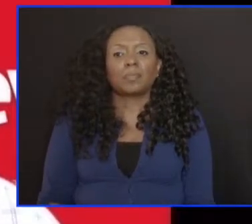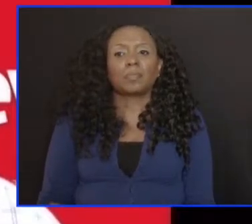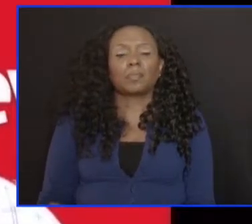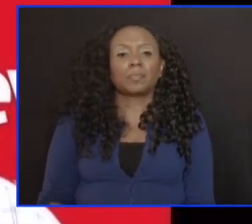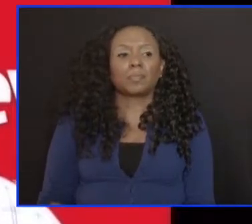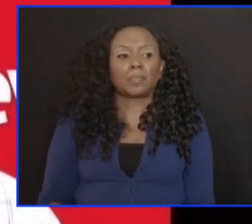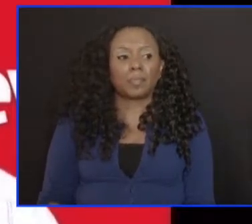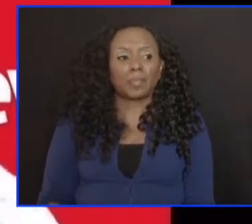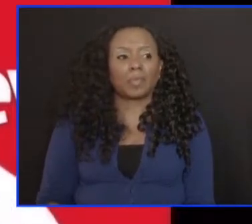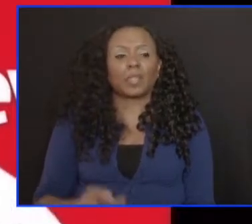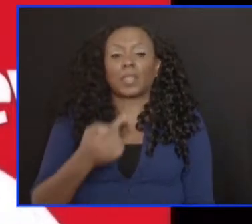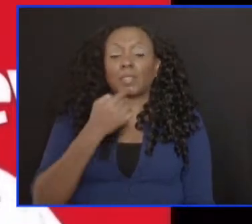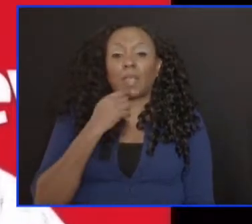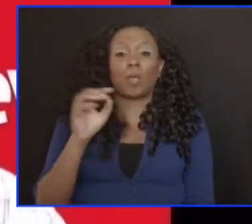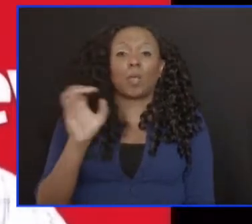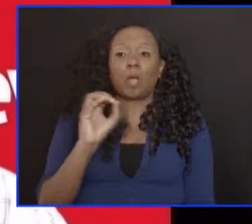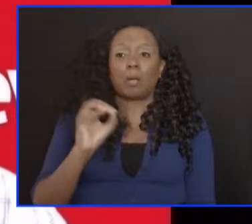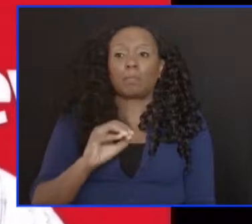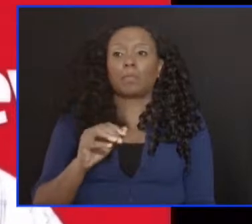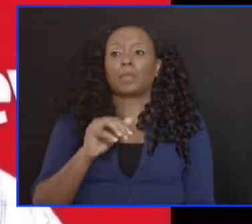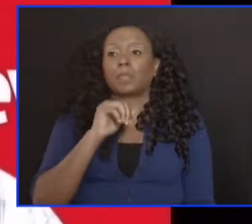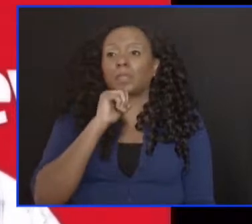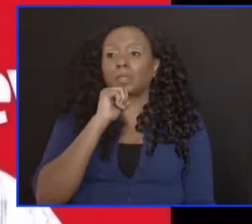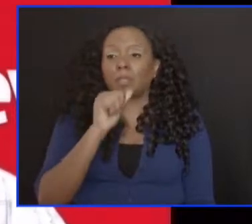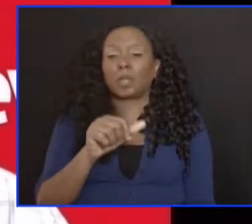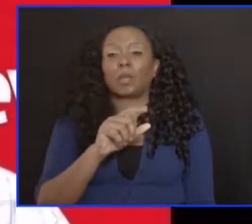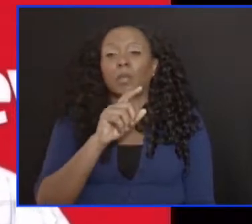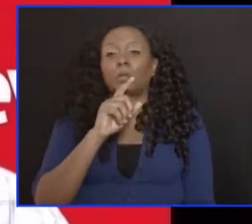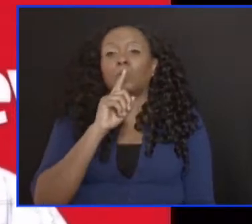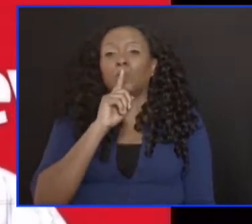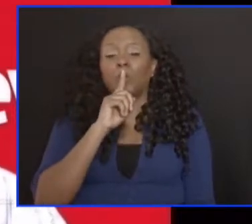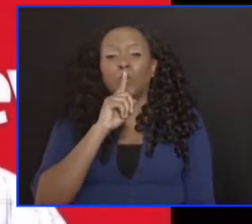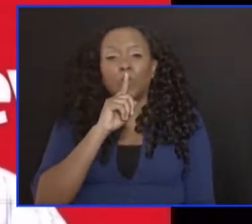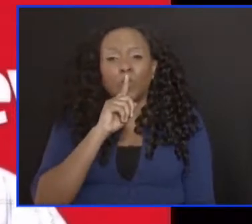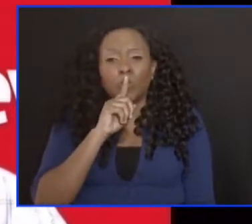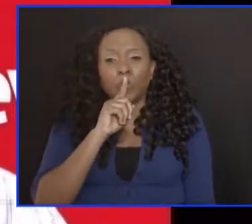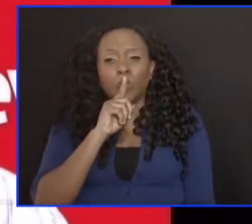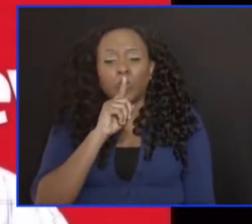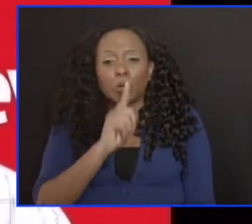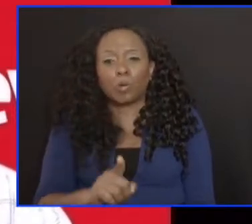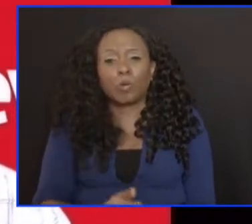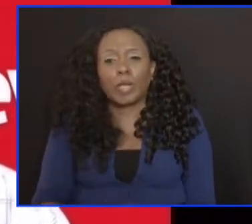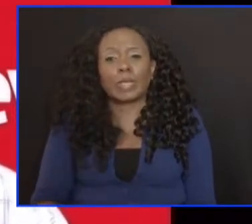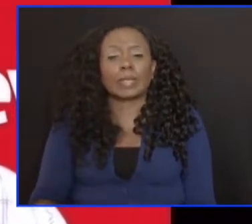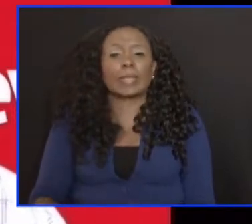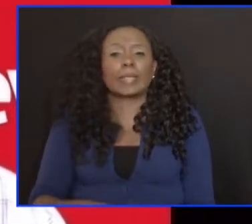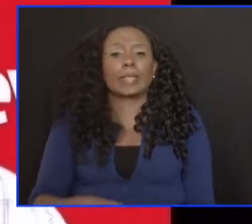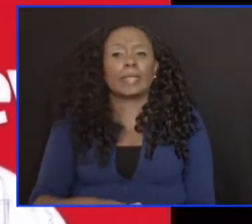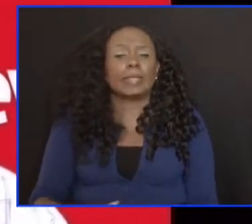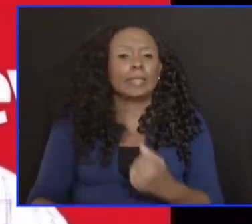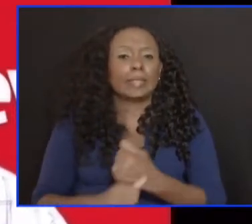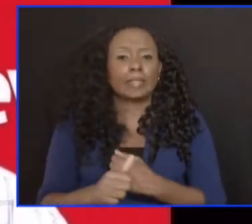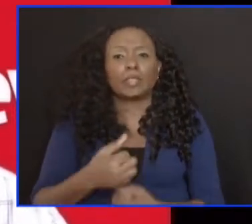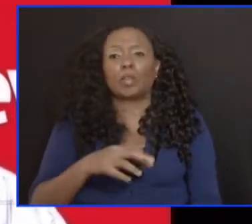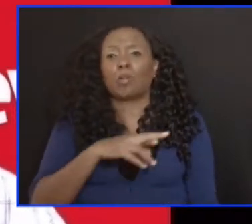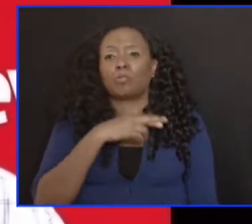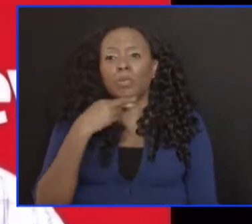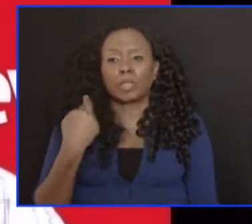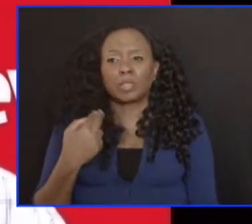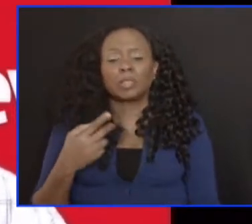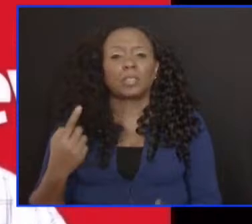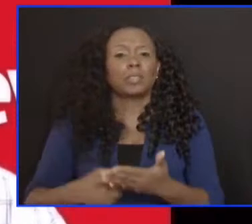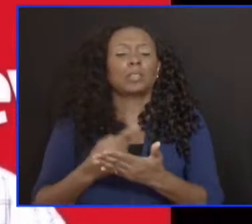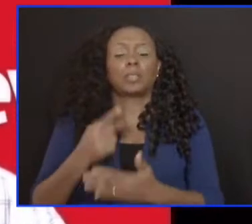virulent. Mm-hmm. Now, in recent days we are seeing deaths at a rate in some cases 2 per day. Now, I